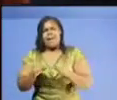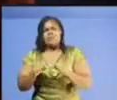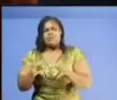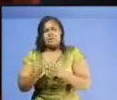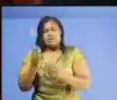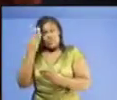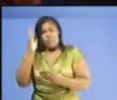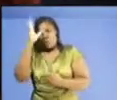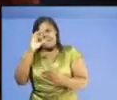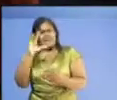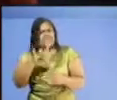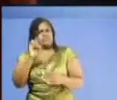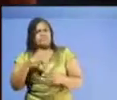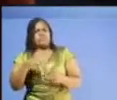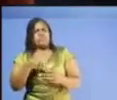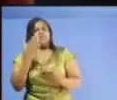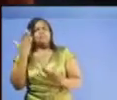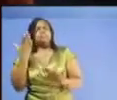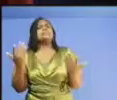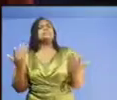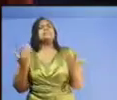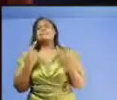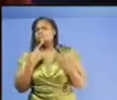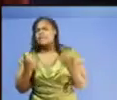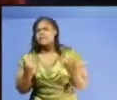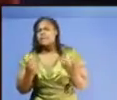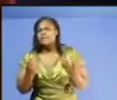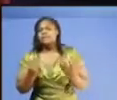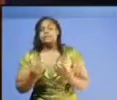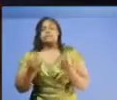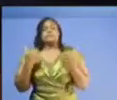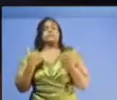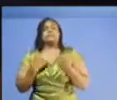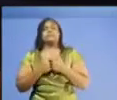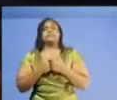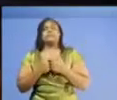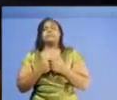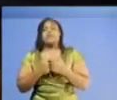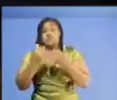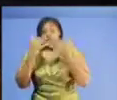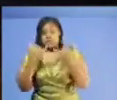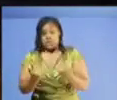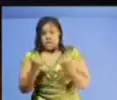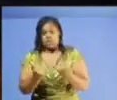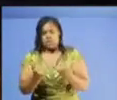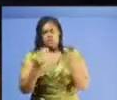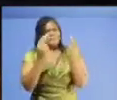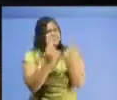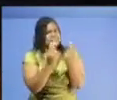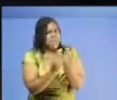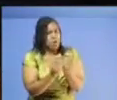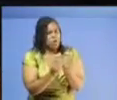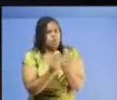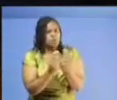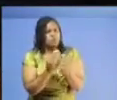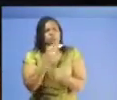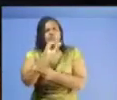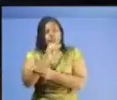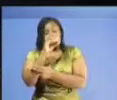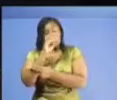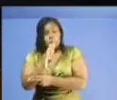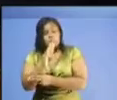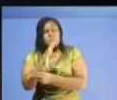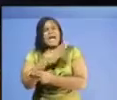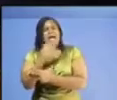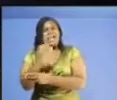out, but he said, though Noah, Job, and Daniel were in the